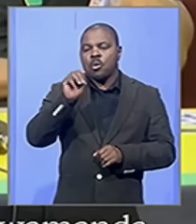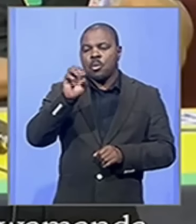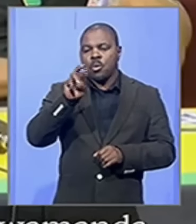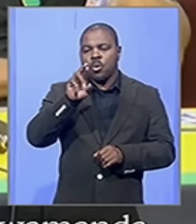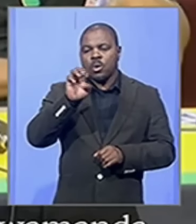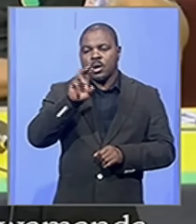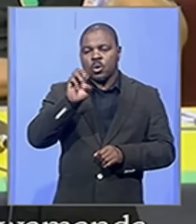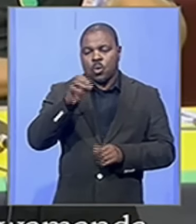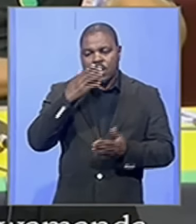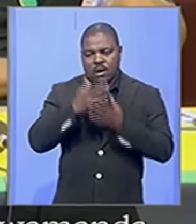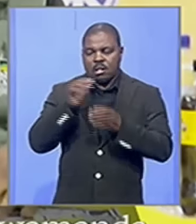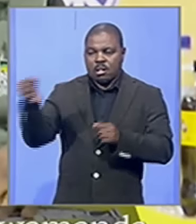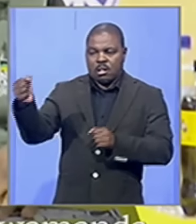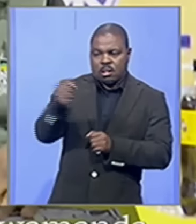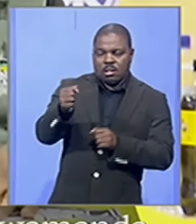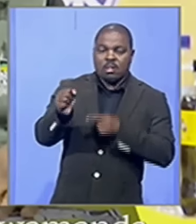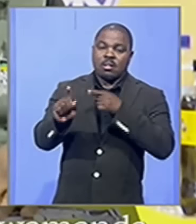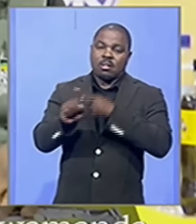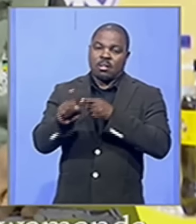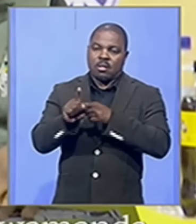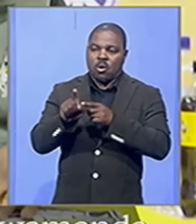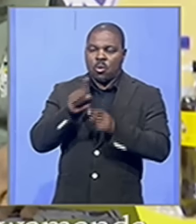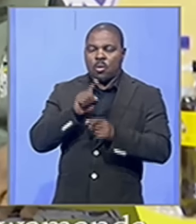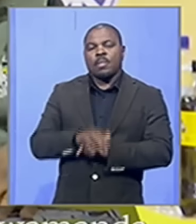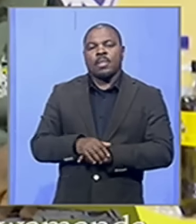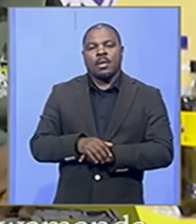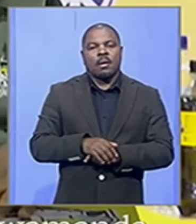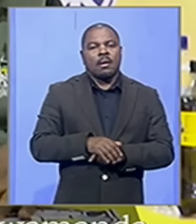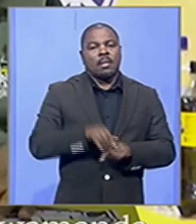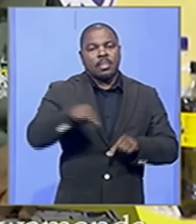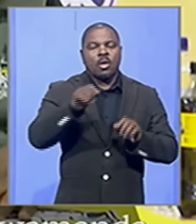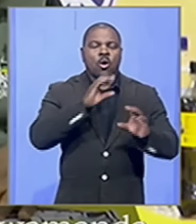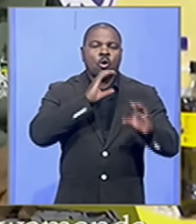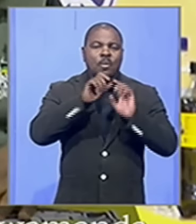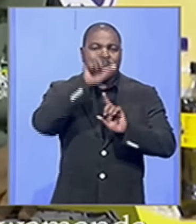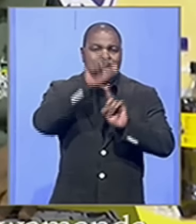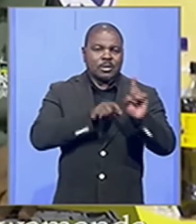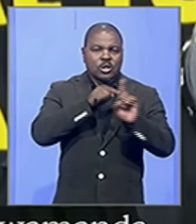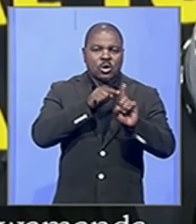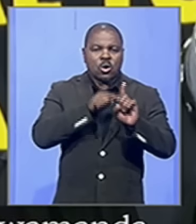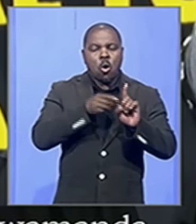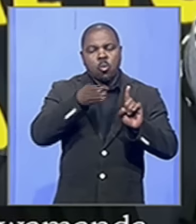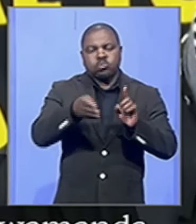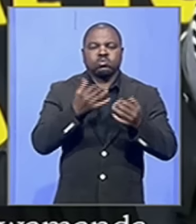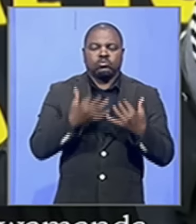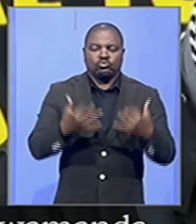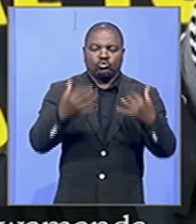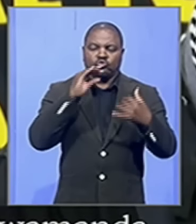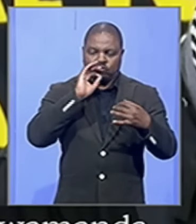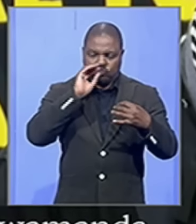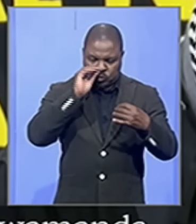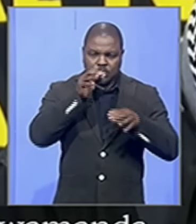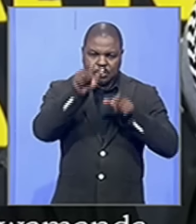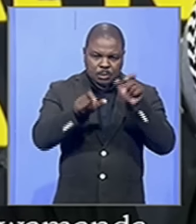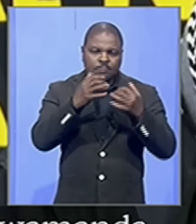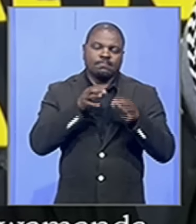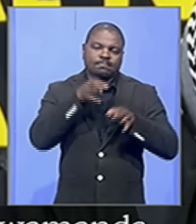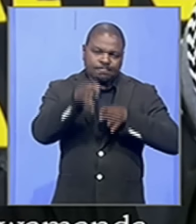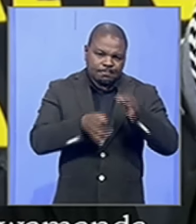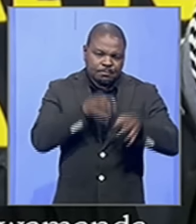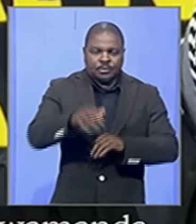mo maemong a ga Gwamanda. Se se tlhagisitswe ke sebueledi sa kgaolo ka motsi wa fa a ne a bua le babegadikgang.